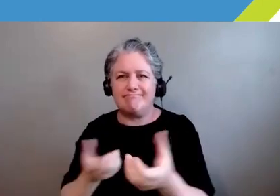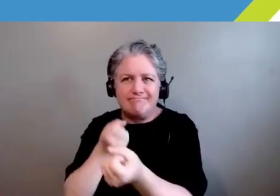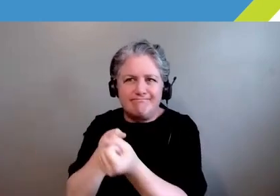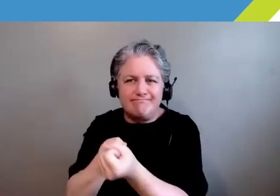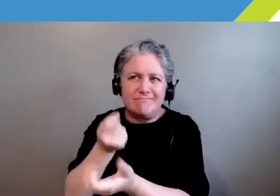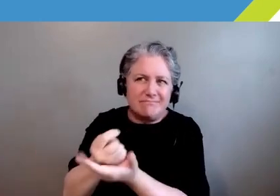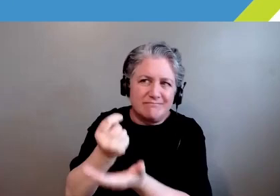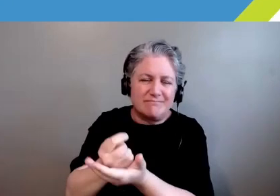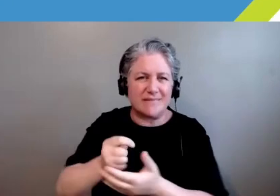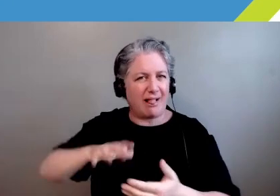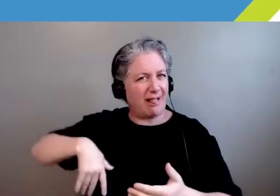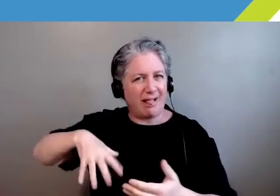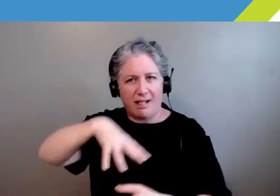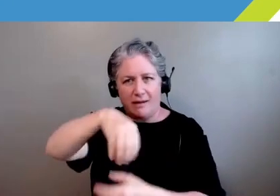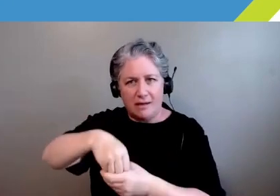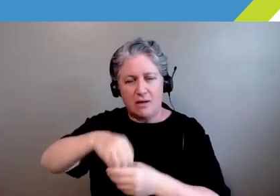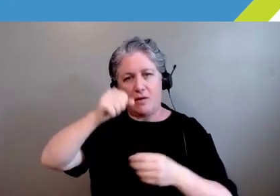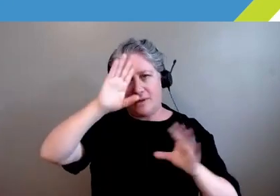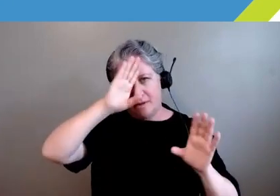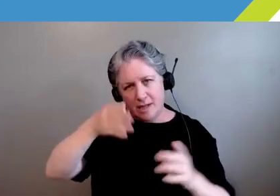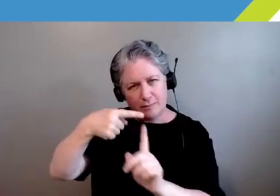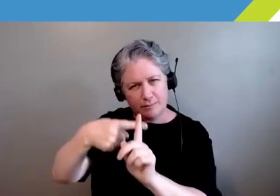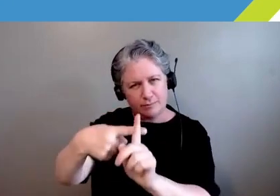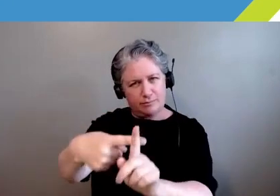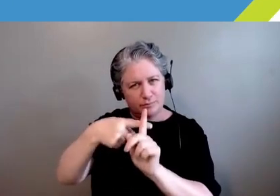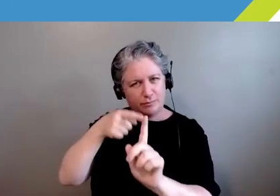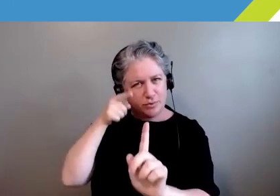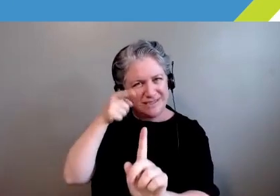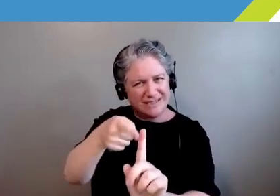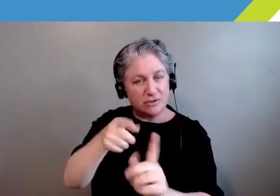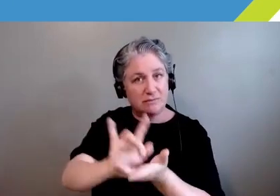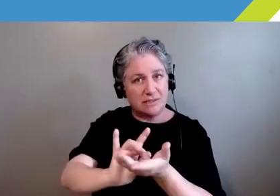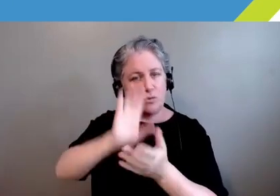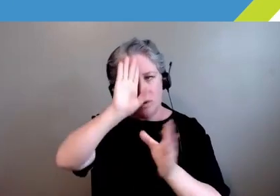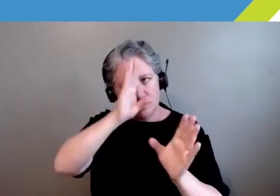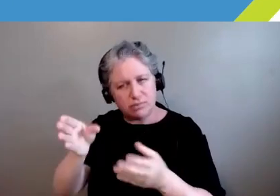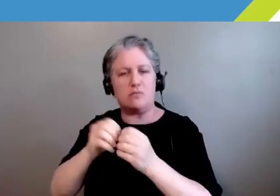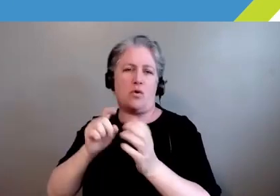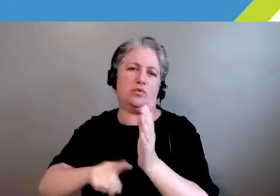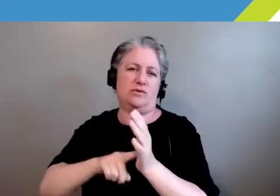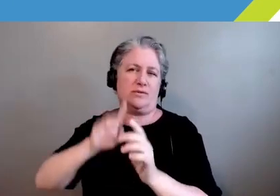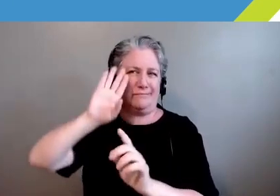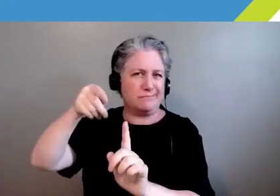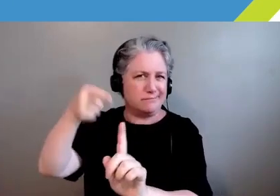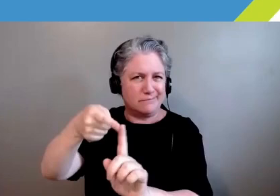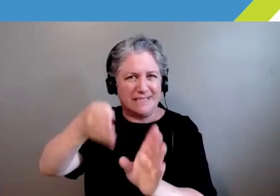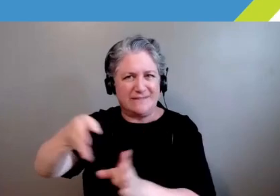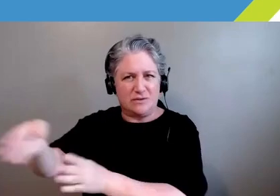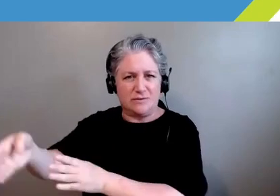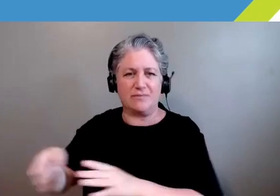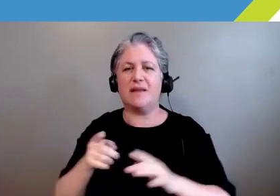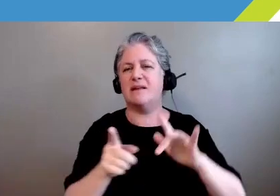that way, but hopefully with this shift towards precision medicine, we'll start seeing more of those types of studies. I'll skip over this for the sake of